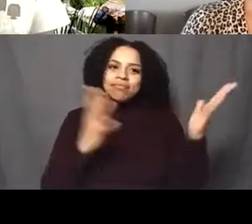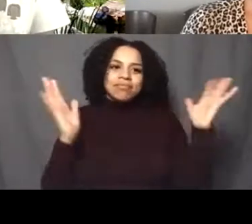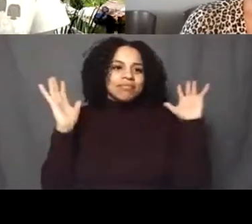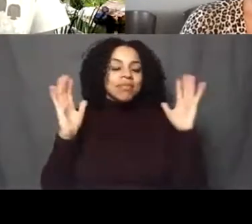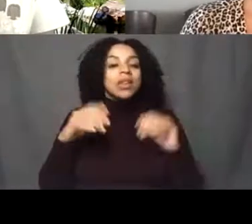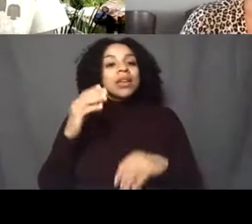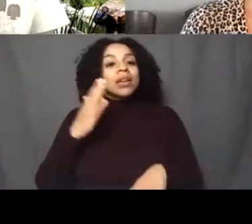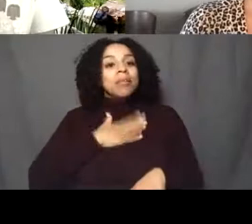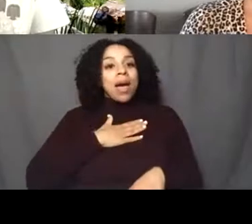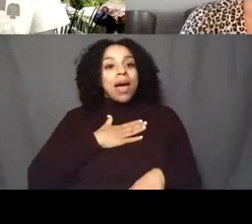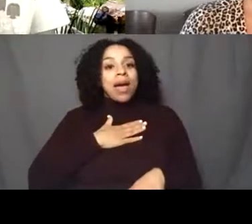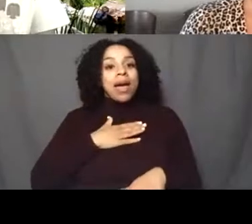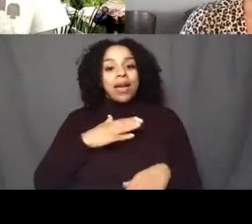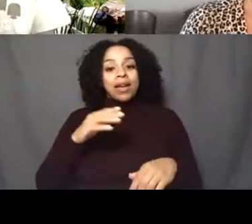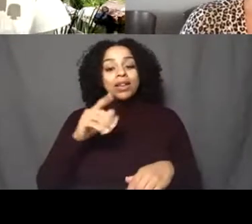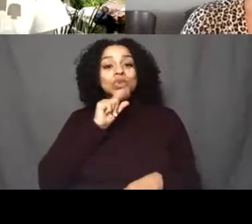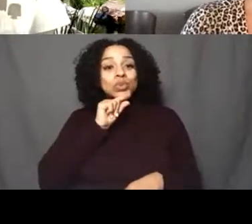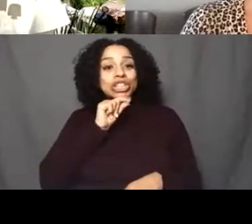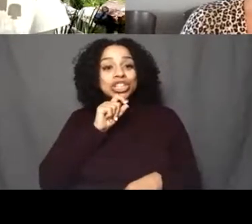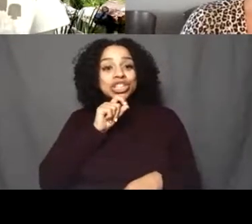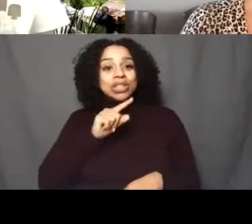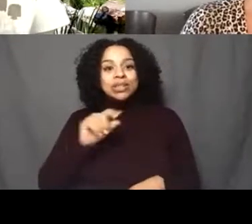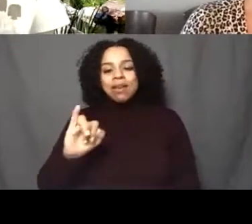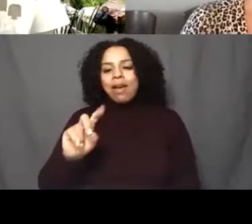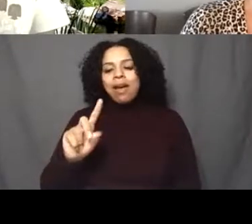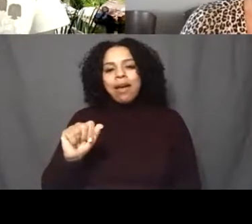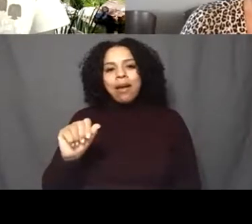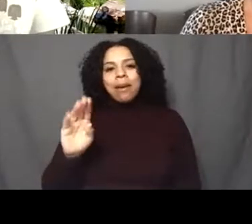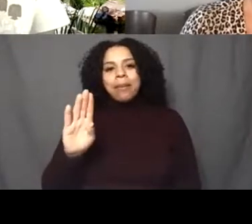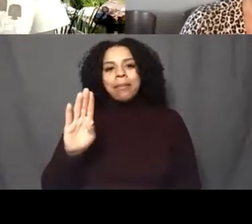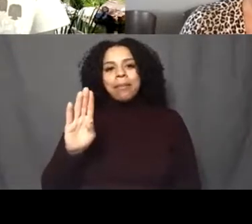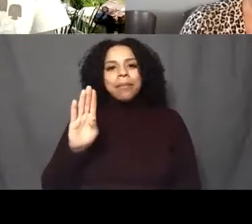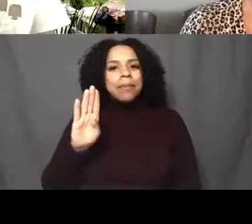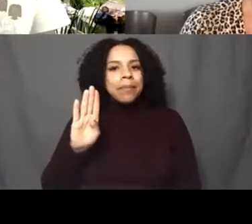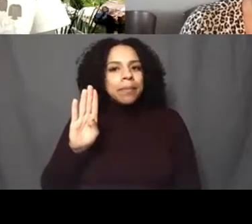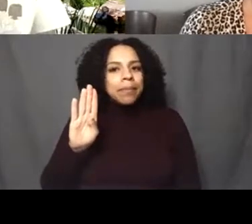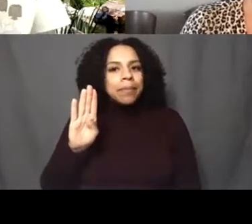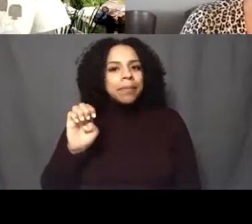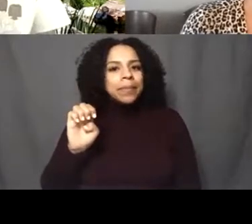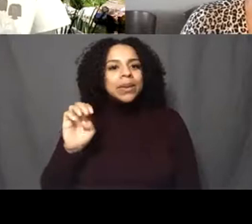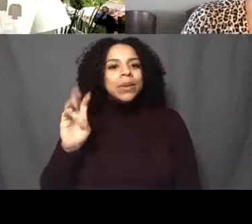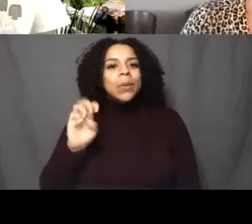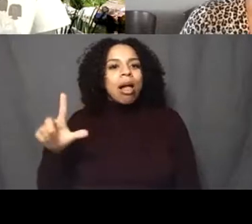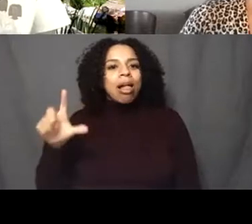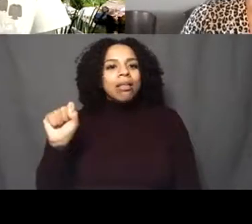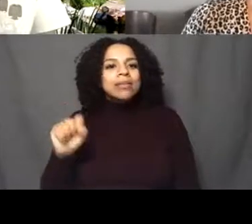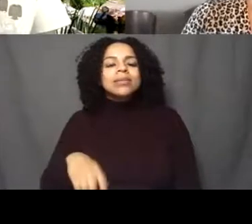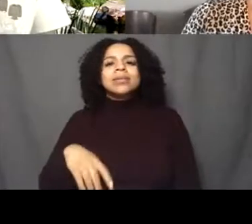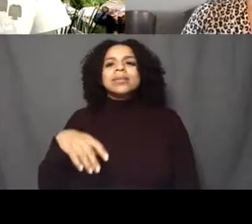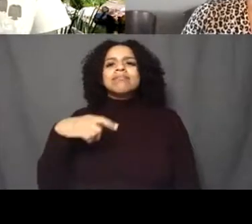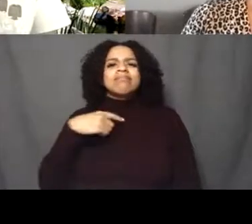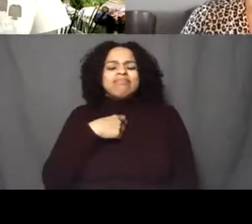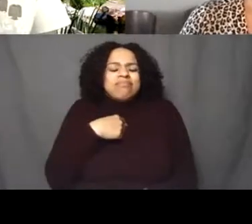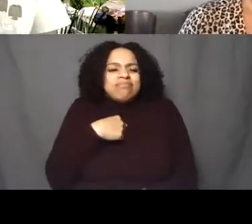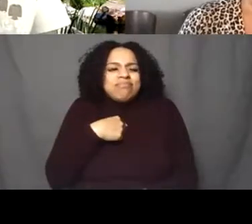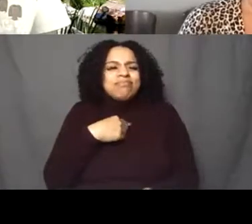is Ida B. Wells. You wouldn't have a Nikole Hannah Jones without people like Ida B. Wells, without people like Ethel Payne, without